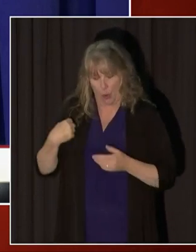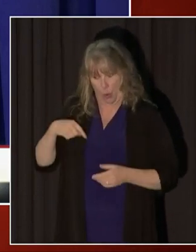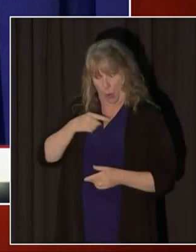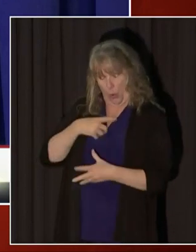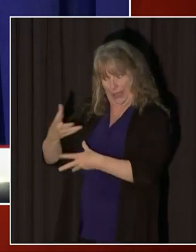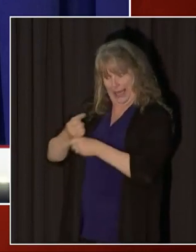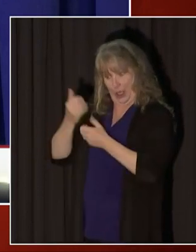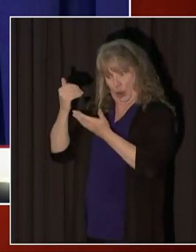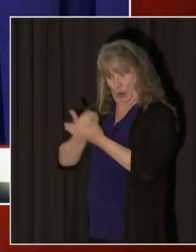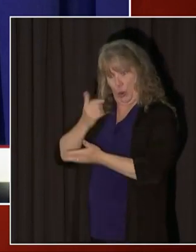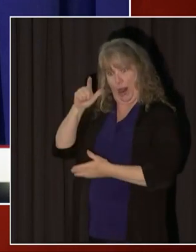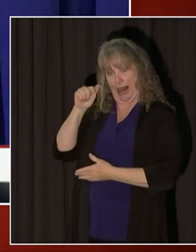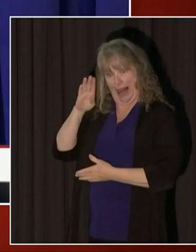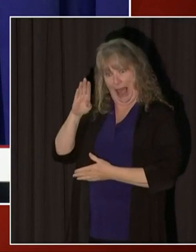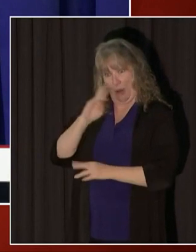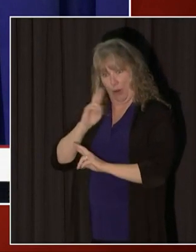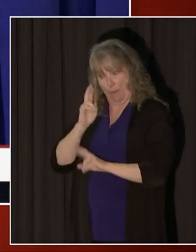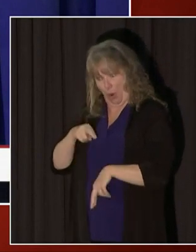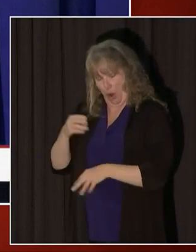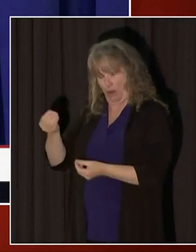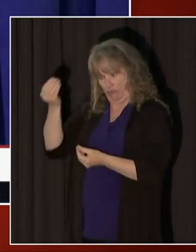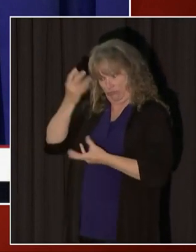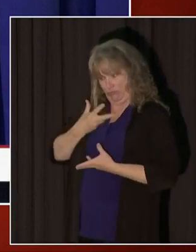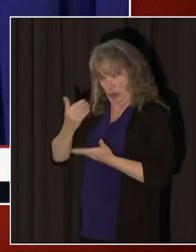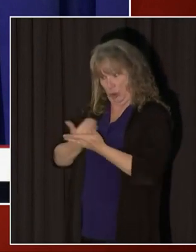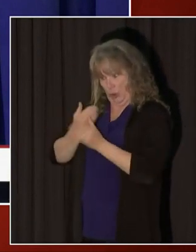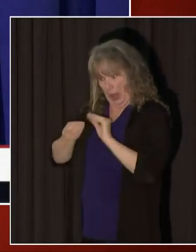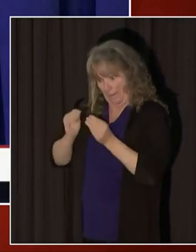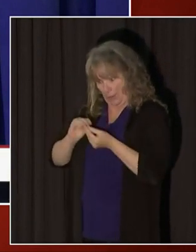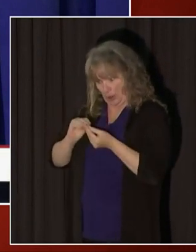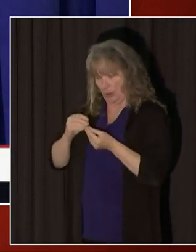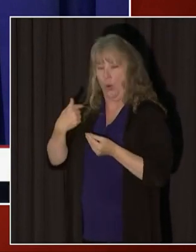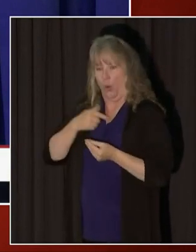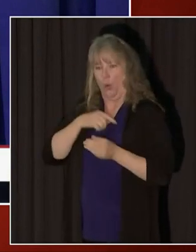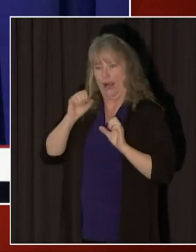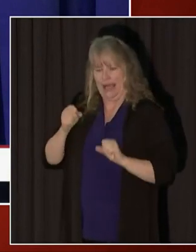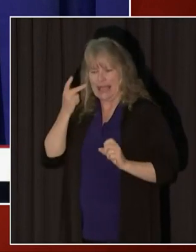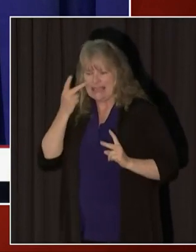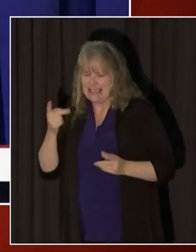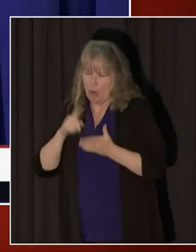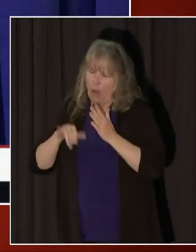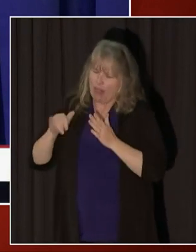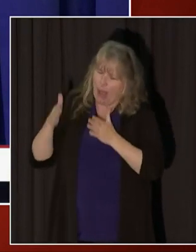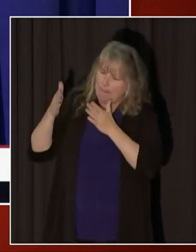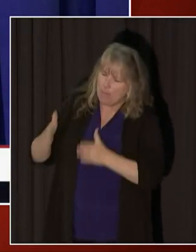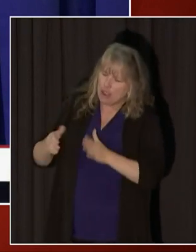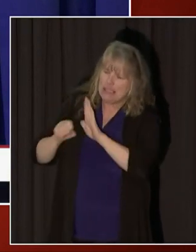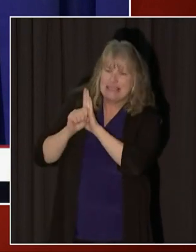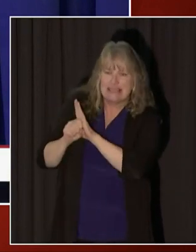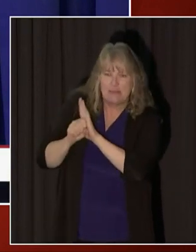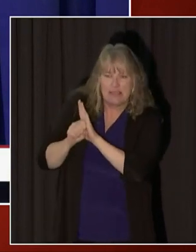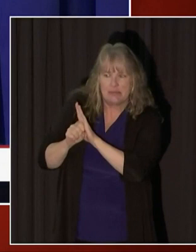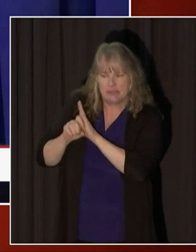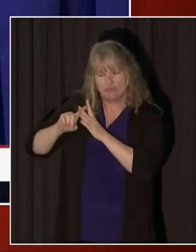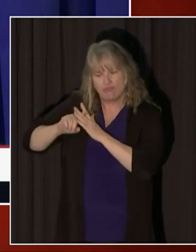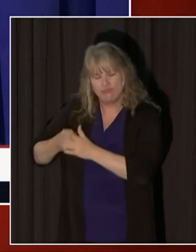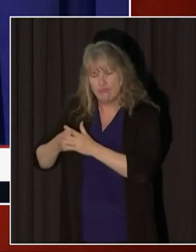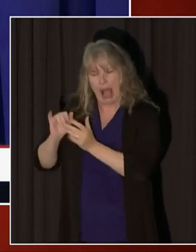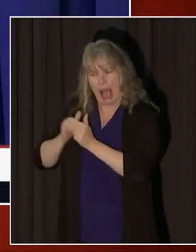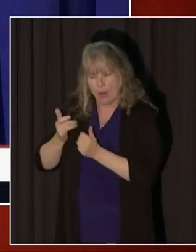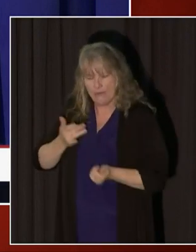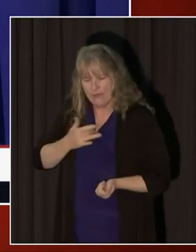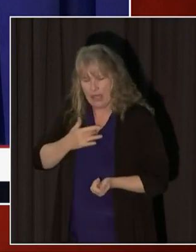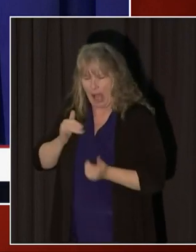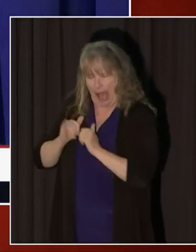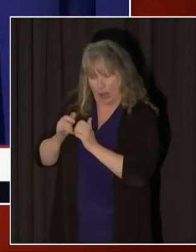lab reports or new electronic case reports, we're able to see what the actual symptom onset for those individuals are.